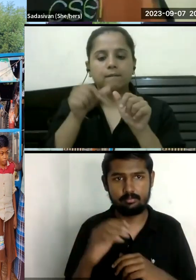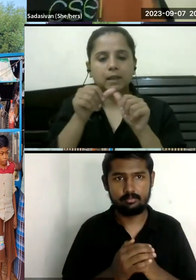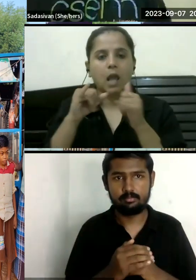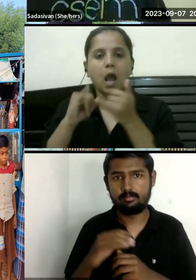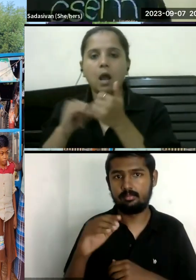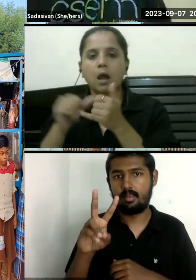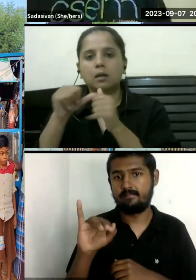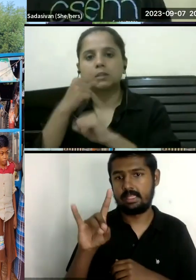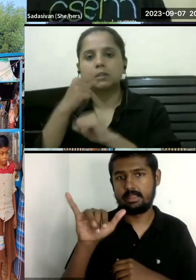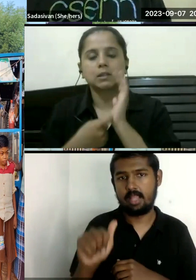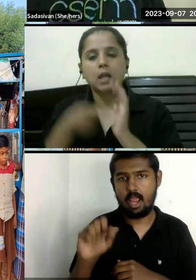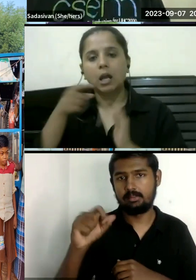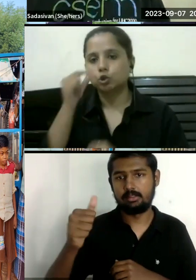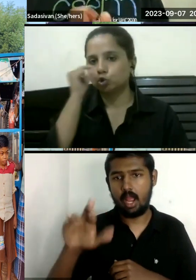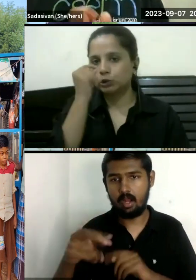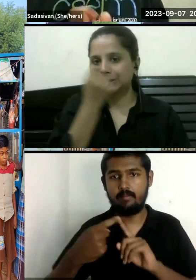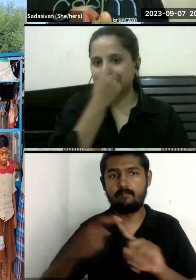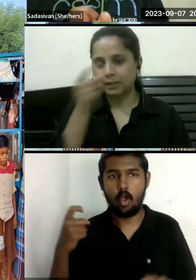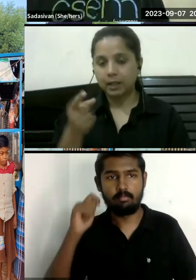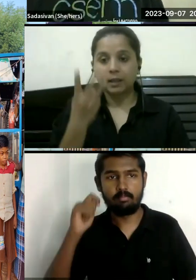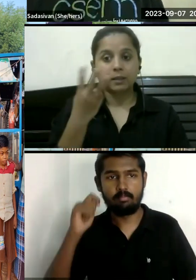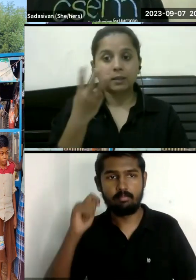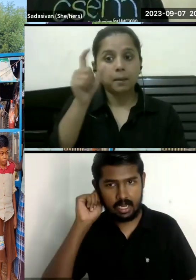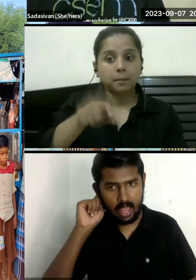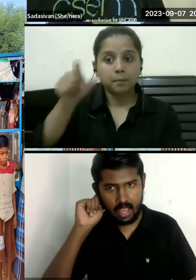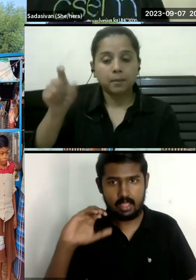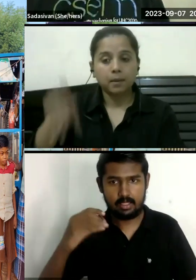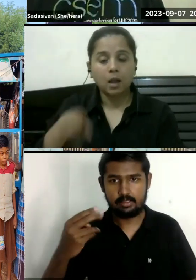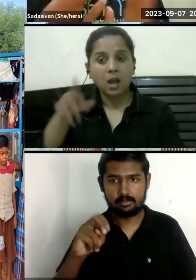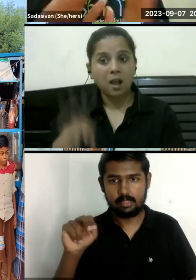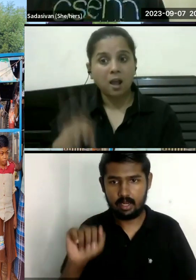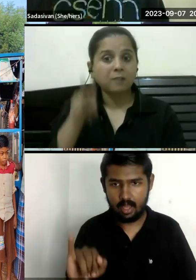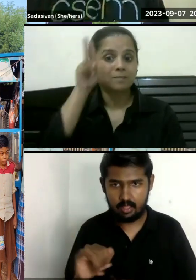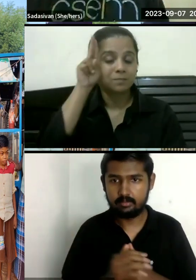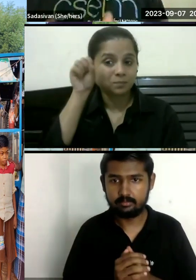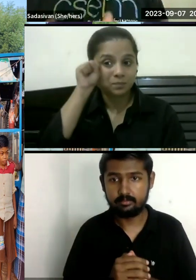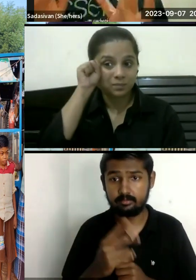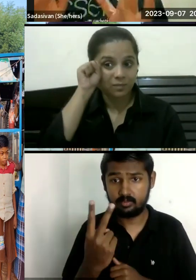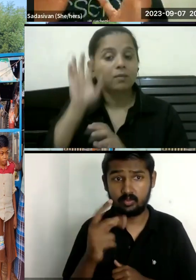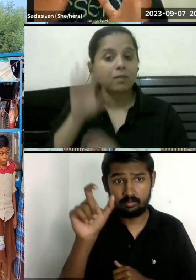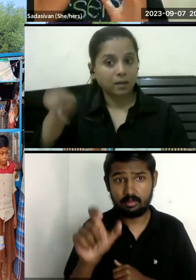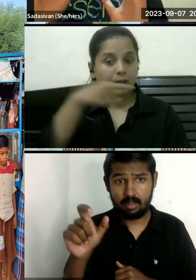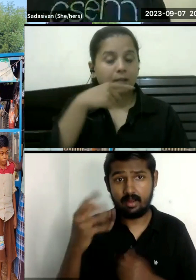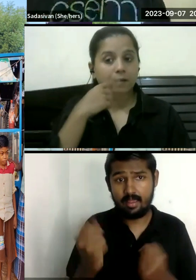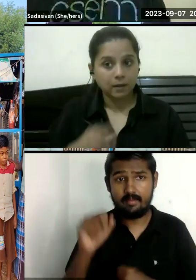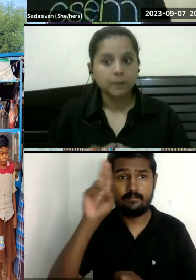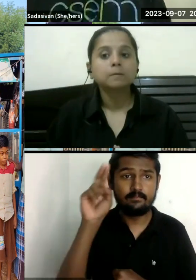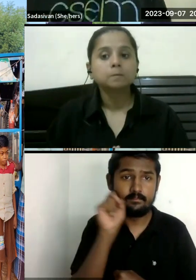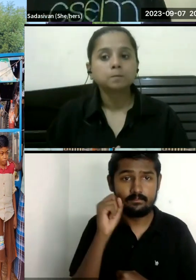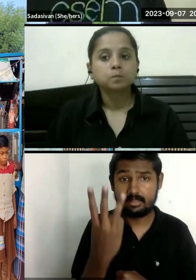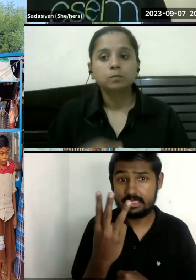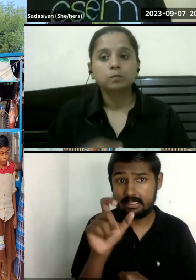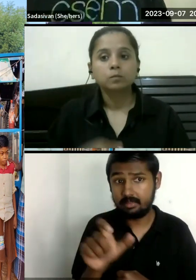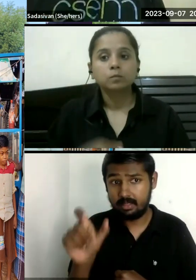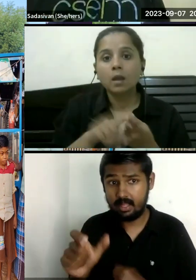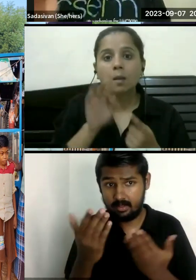identified 3 siblings with Usher syndrome, and they not only helped with appropriate medication